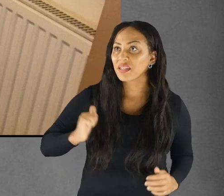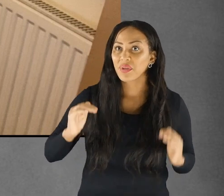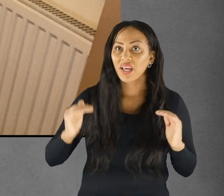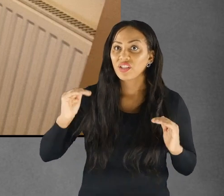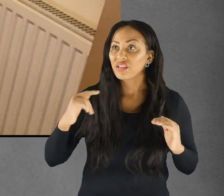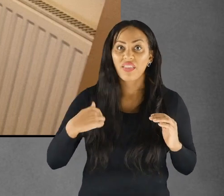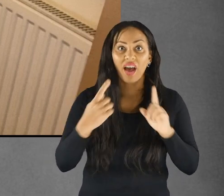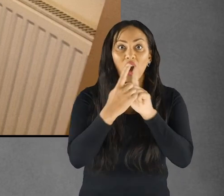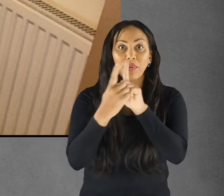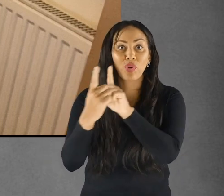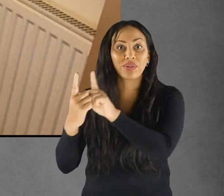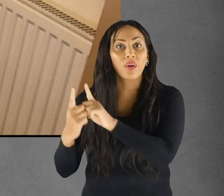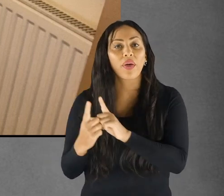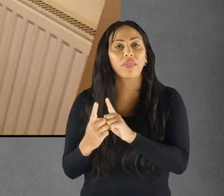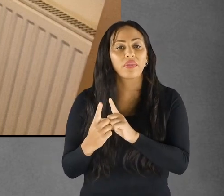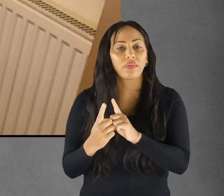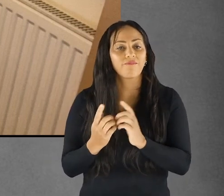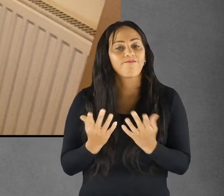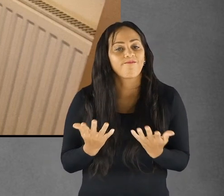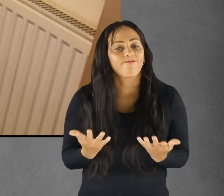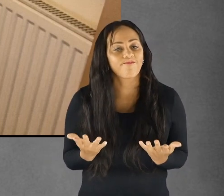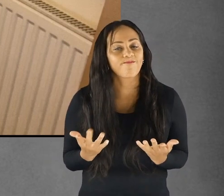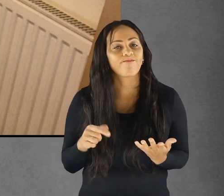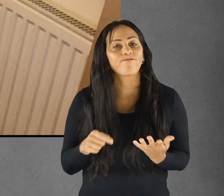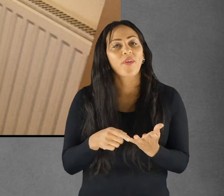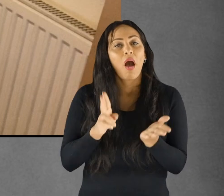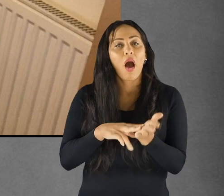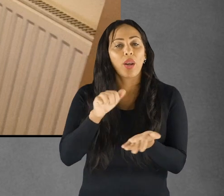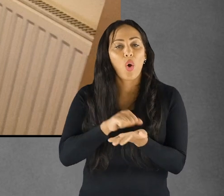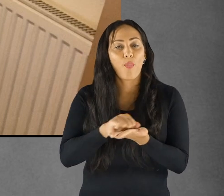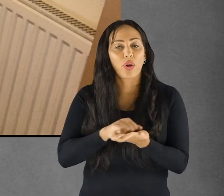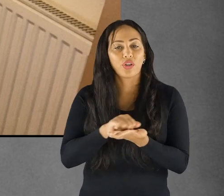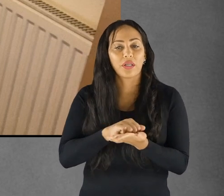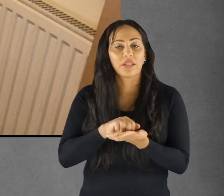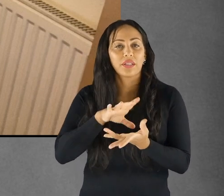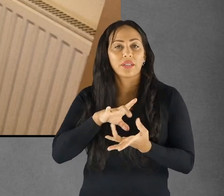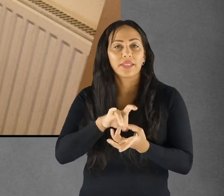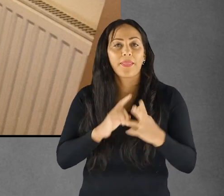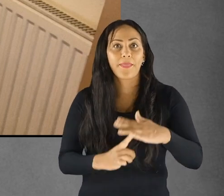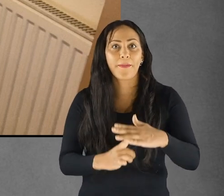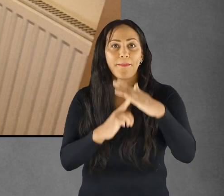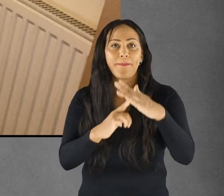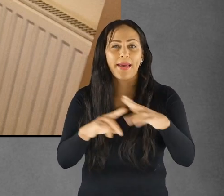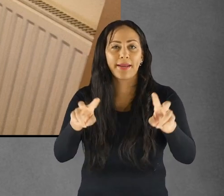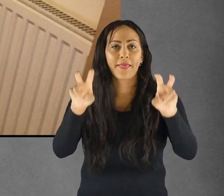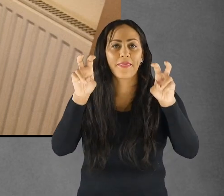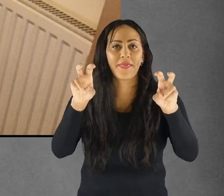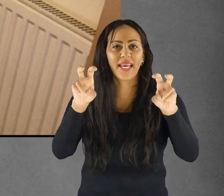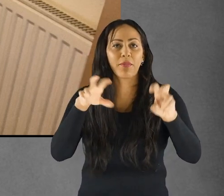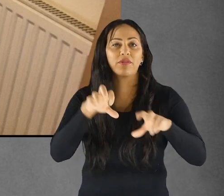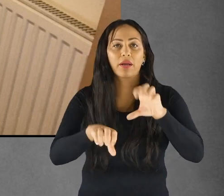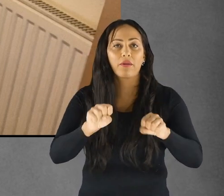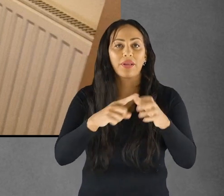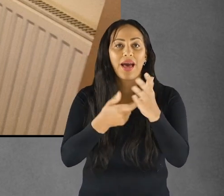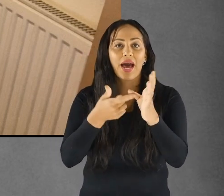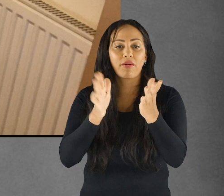ideas of people I come into contact with. Thusly, unapologetics brings us to the leitmotif of the